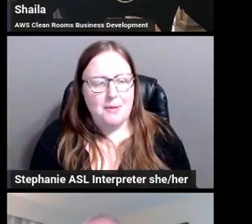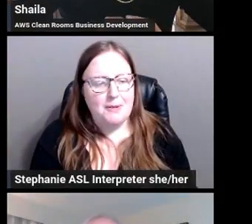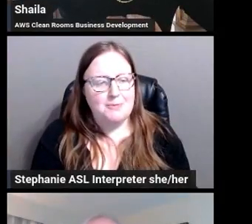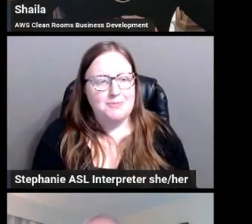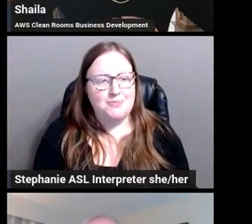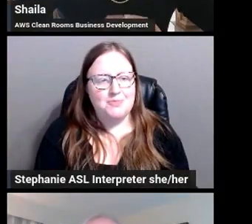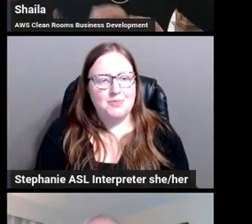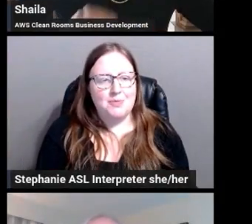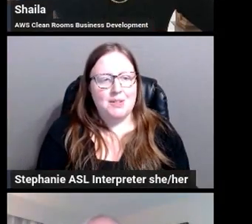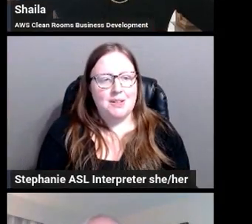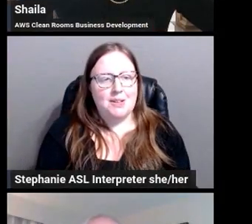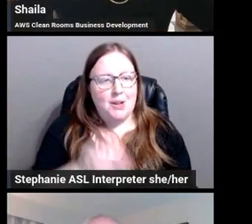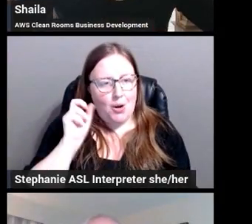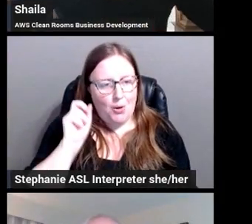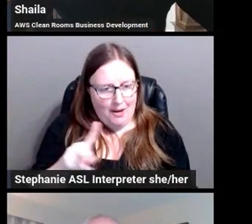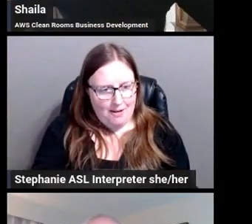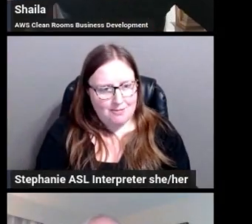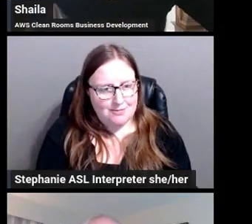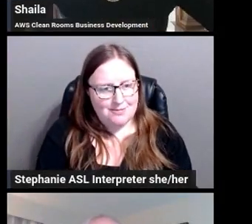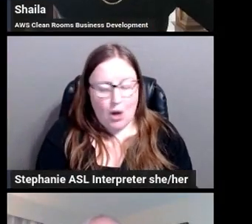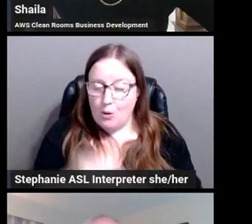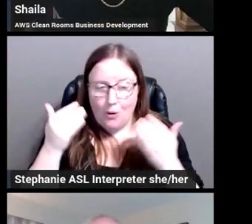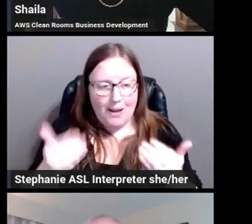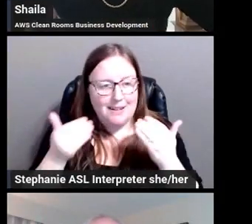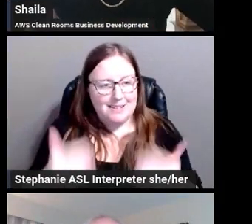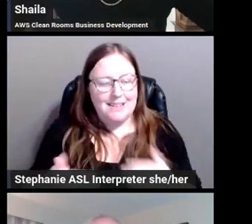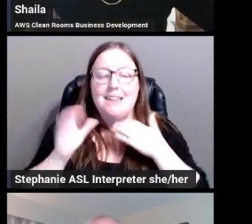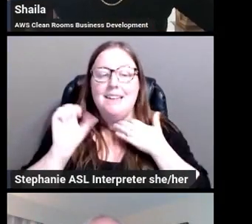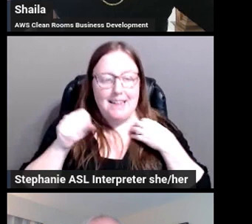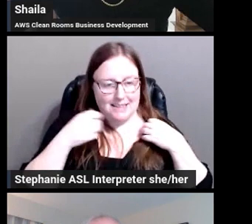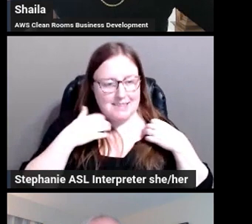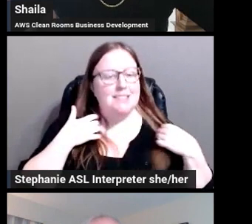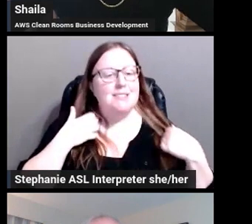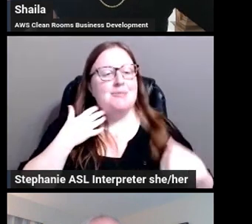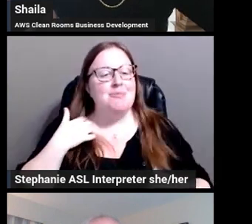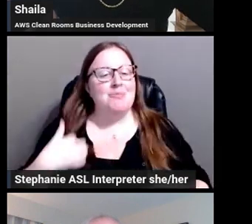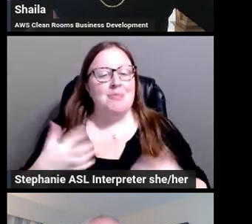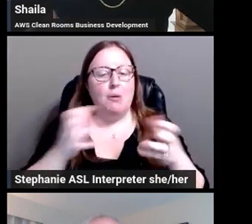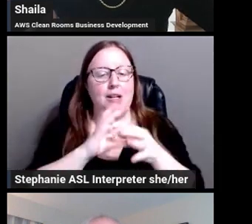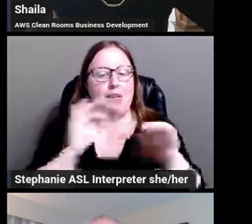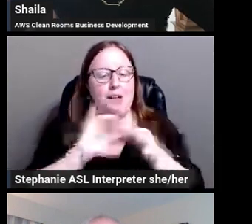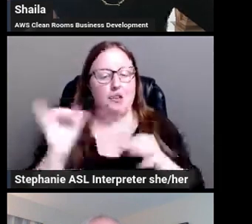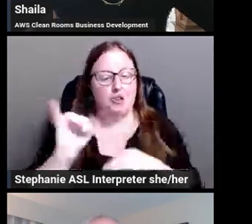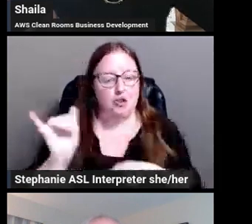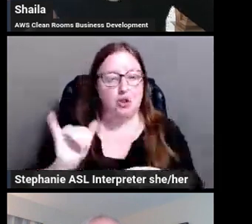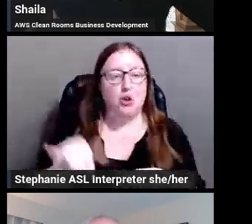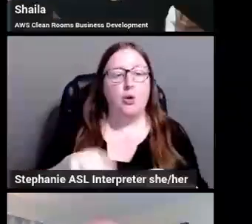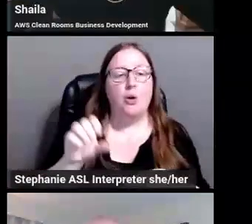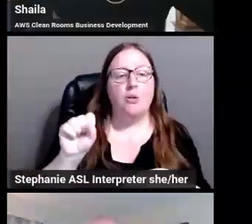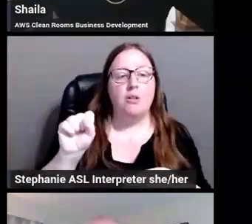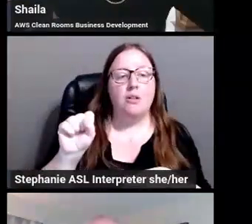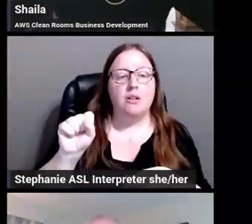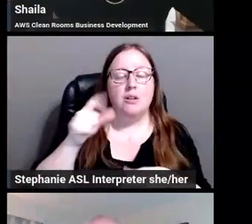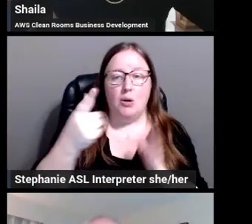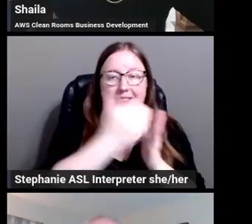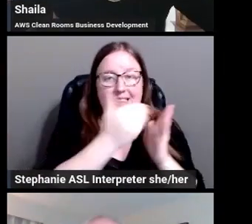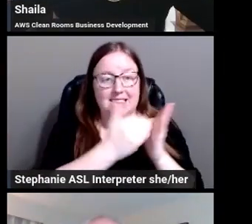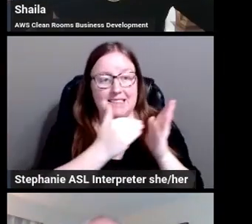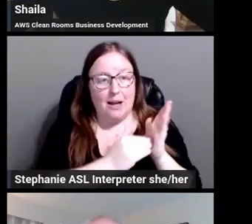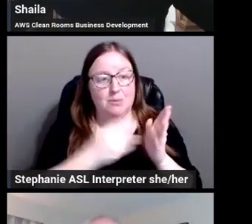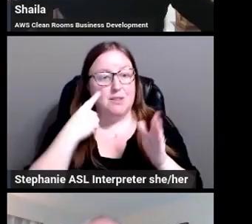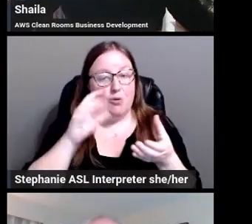All right. Shaila, sorry, go ahead. I was also going to call out, the steps that Silas has taken to configure this